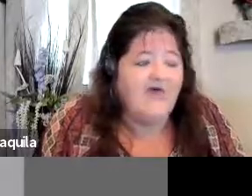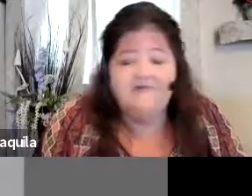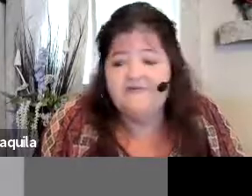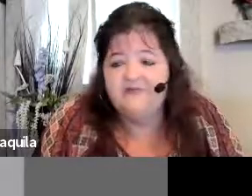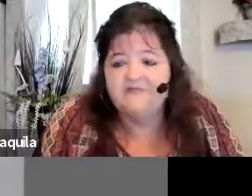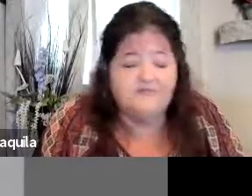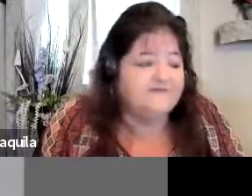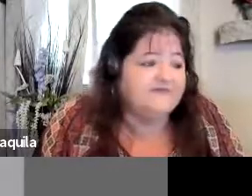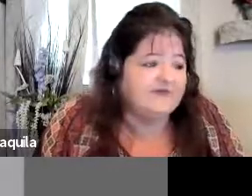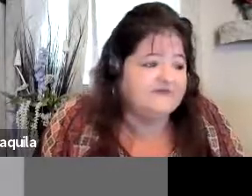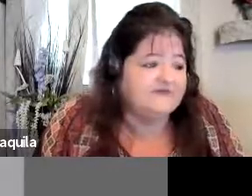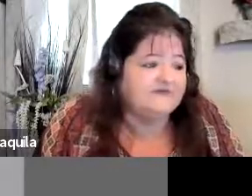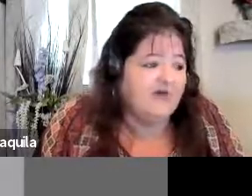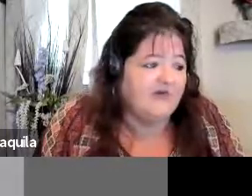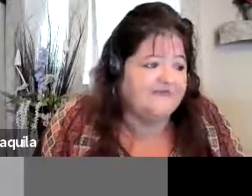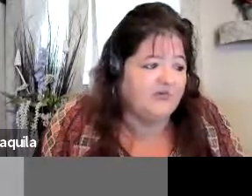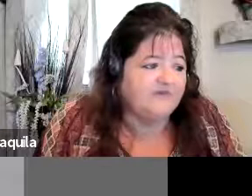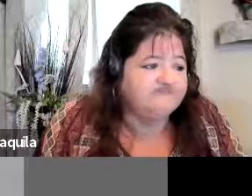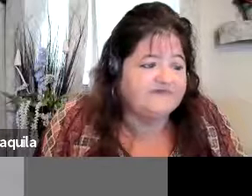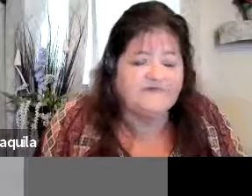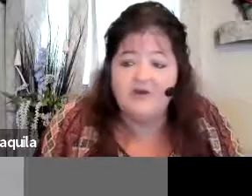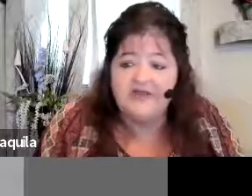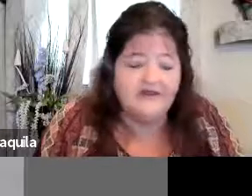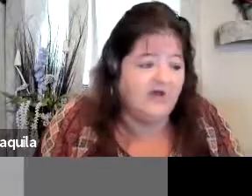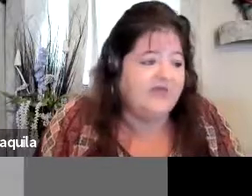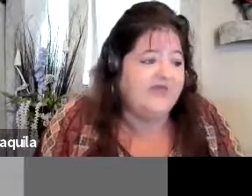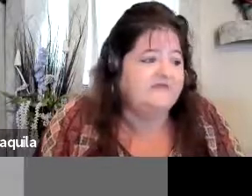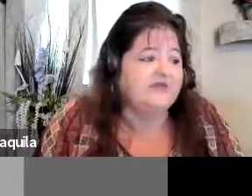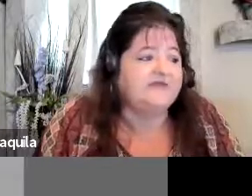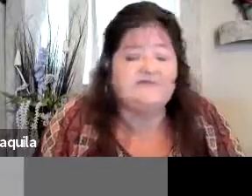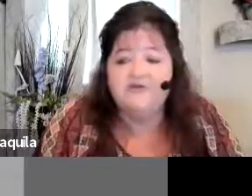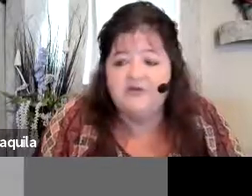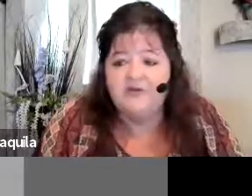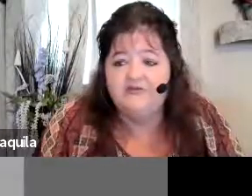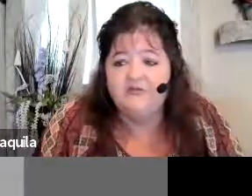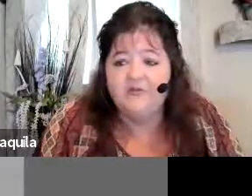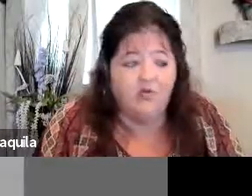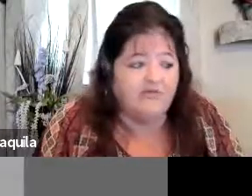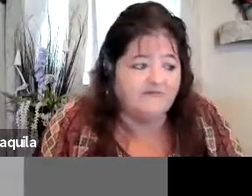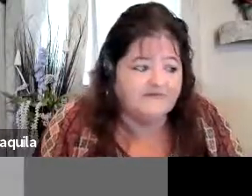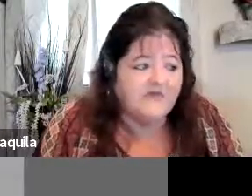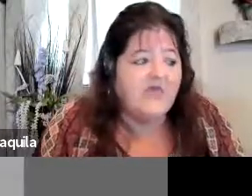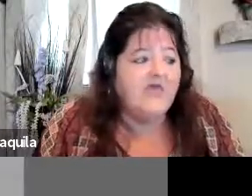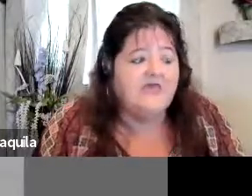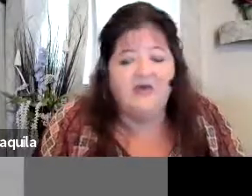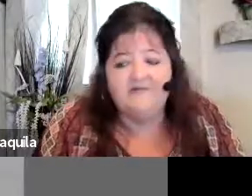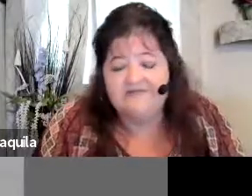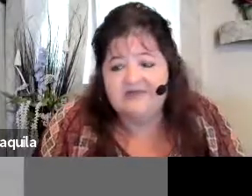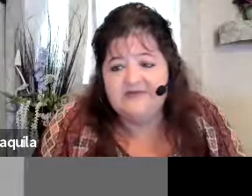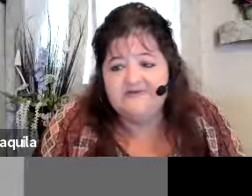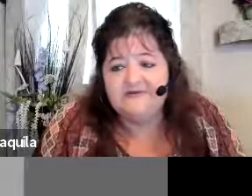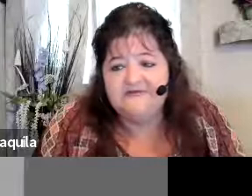need to have as much representation as possible, starting at a young age and continuing through all levels